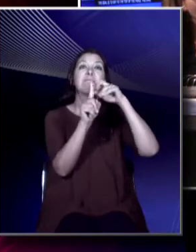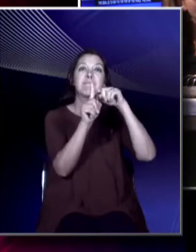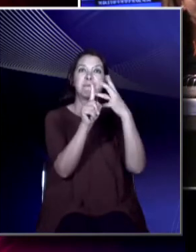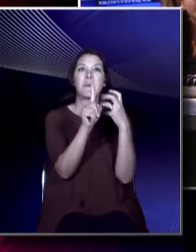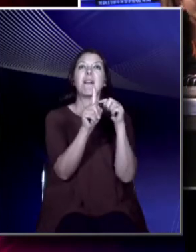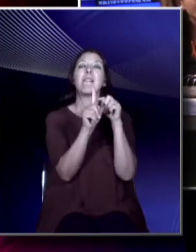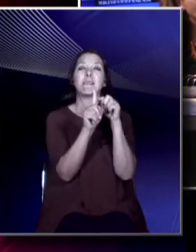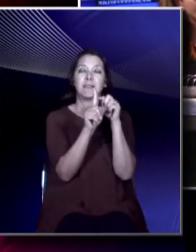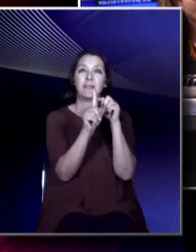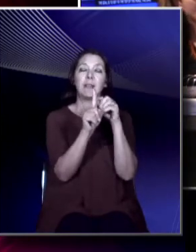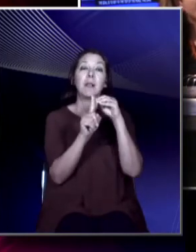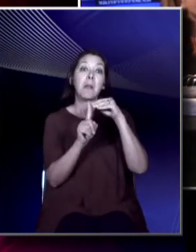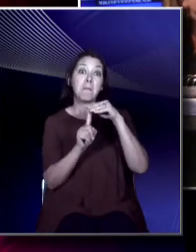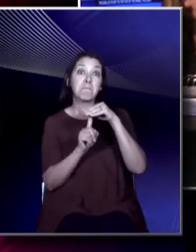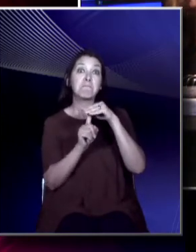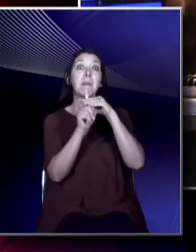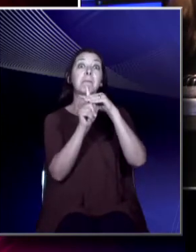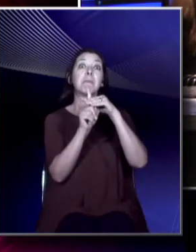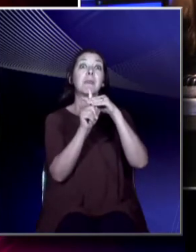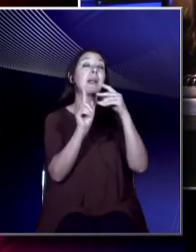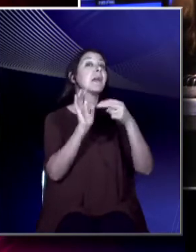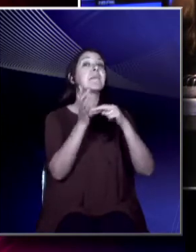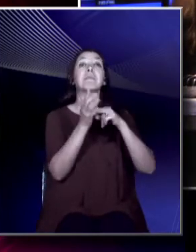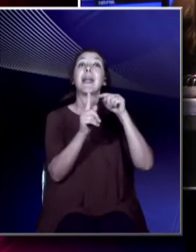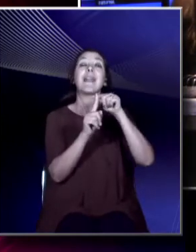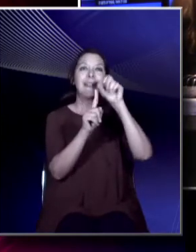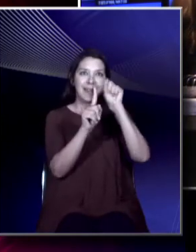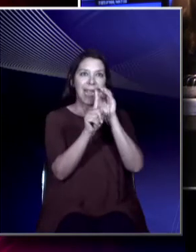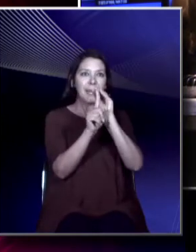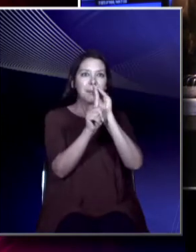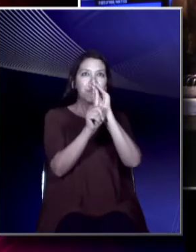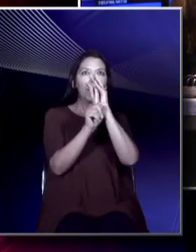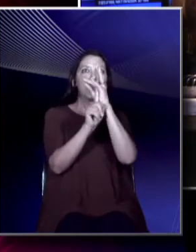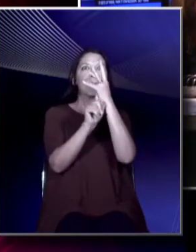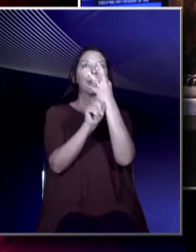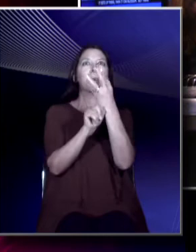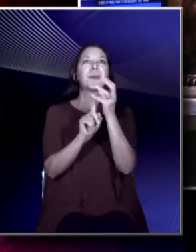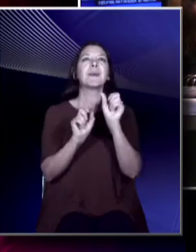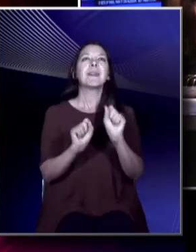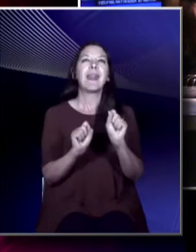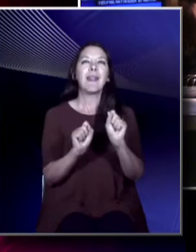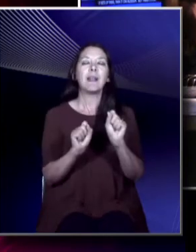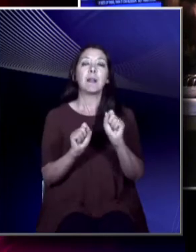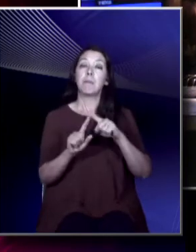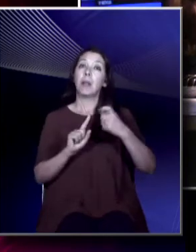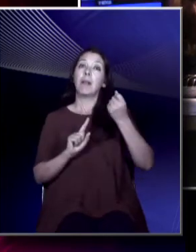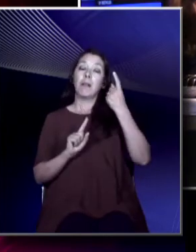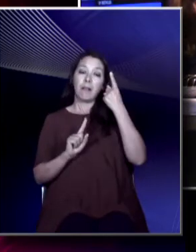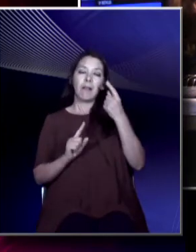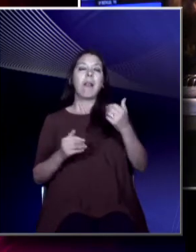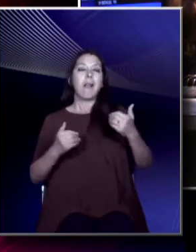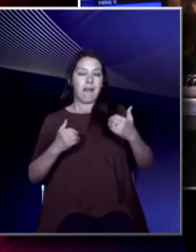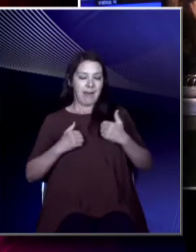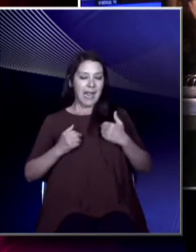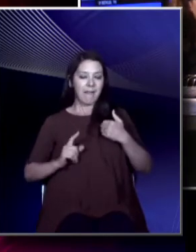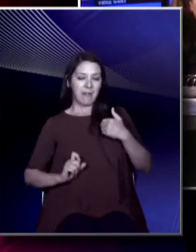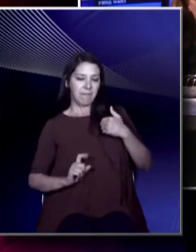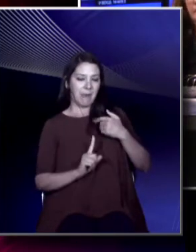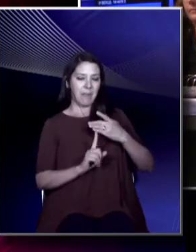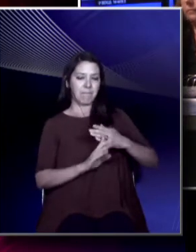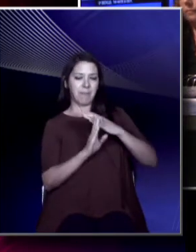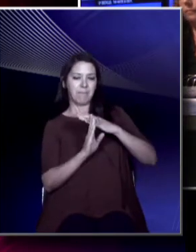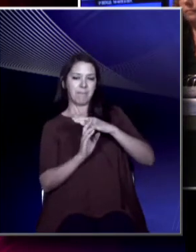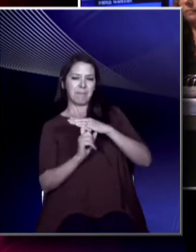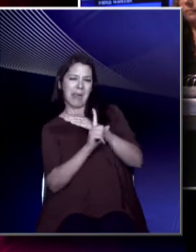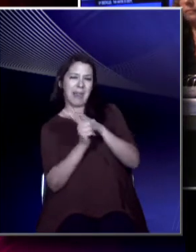it gets up there, then it can blossom. But there's a lot of obstacles. The water is dirty, it's